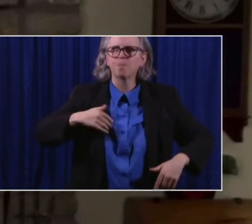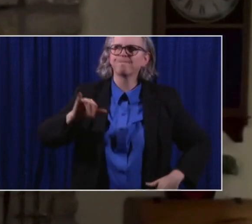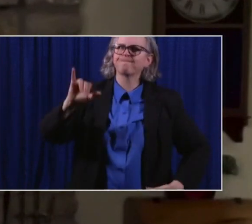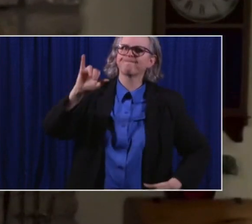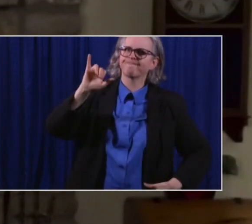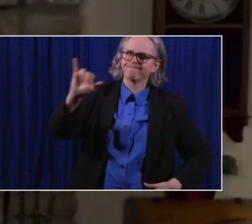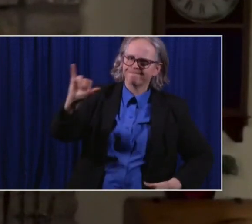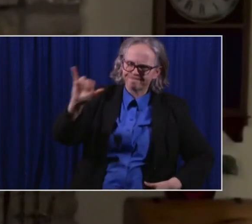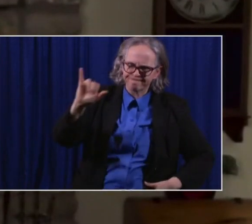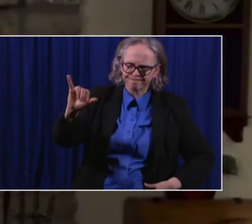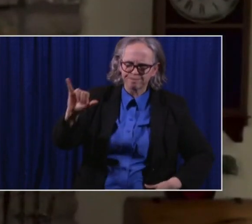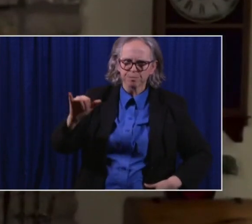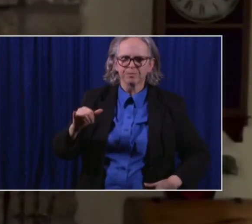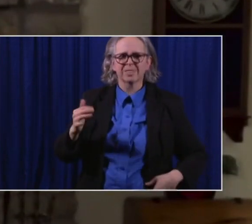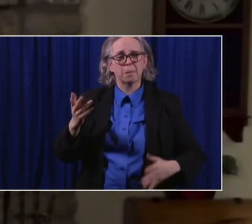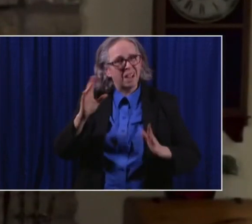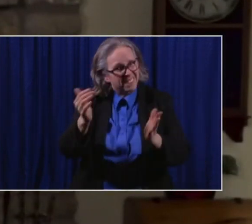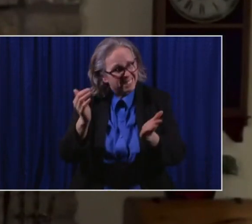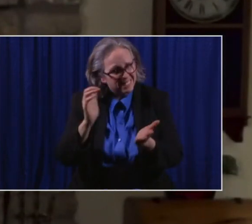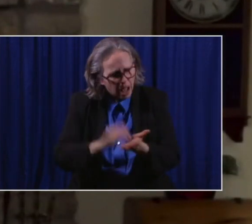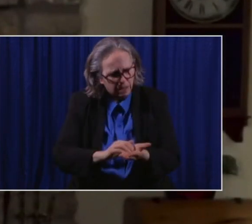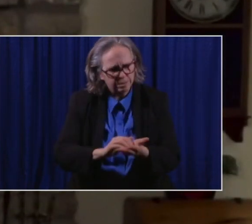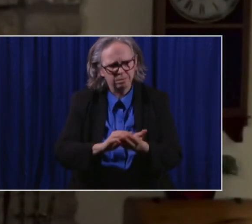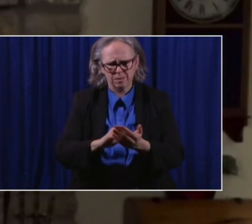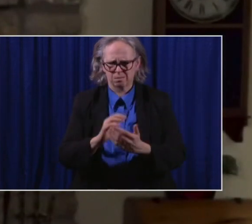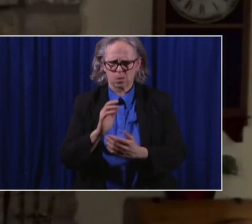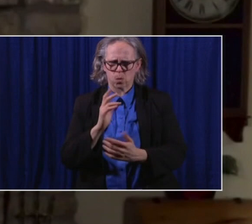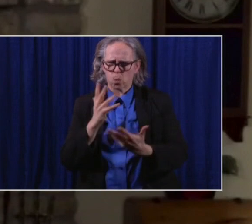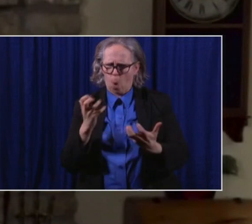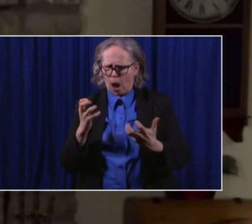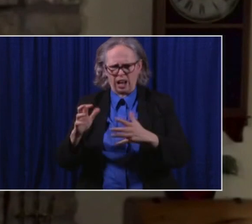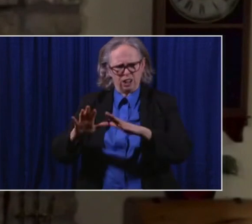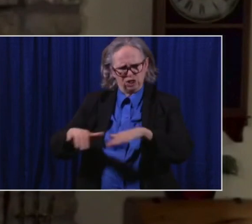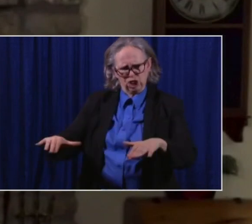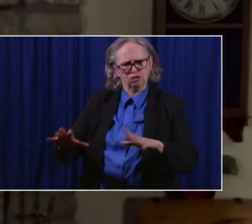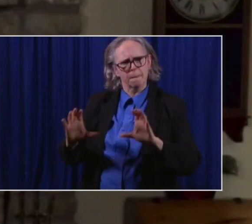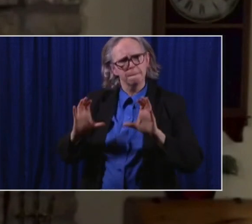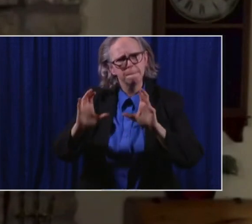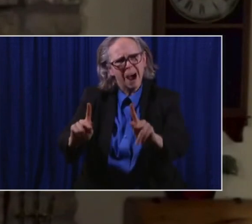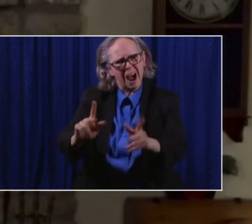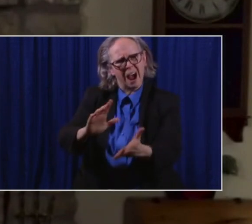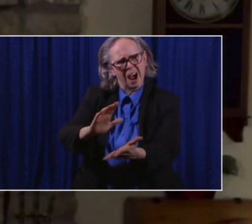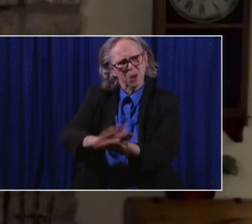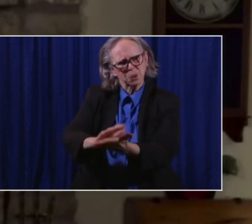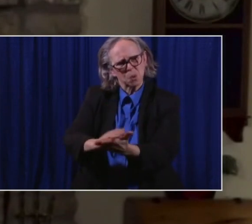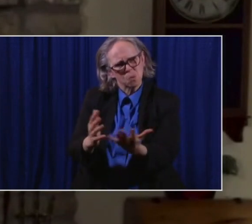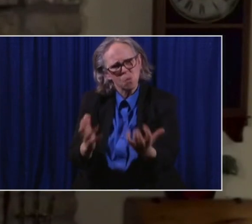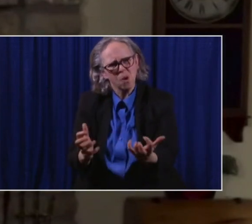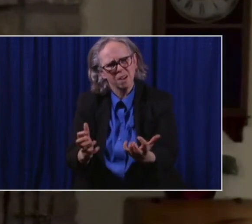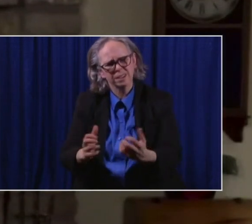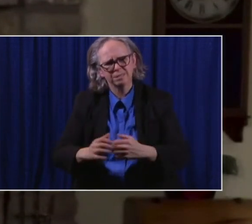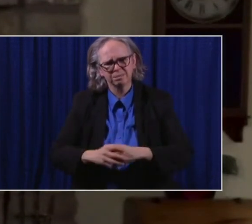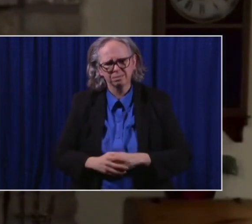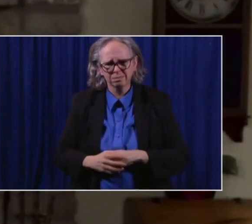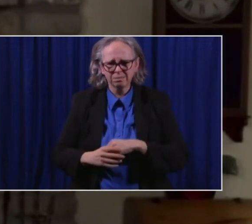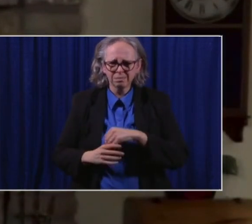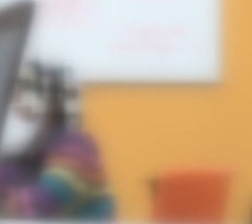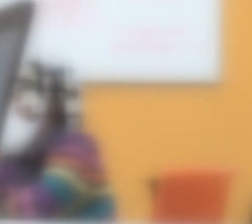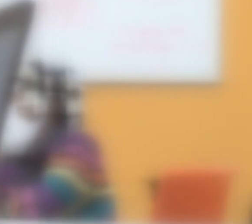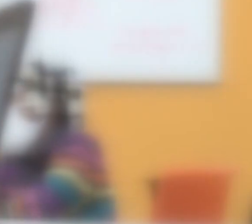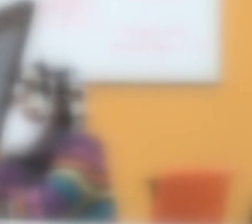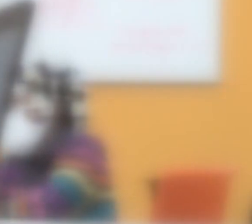But the goal is to get these kids back in school. These children are obviously our